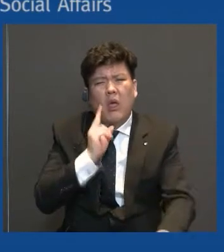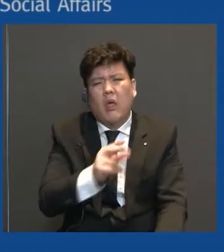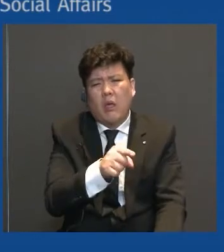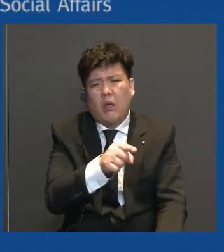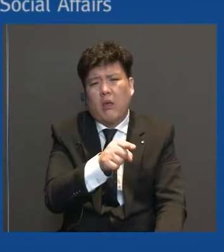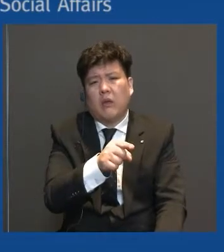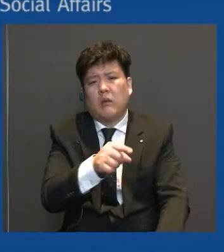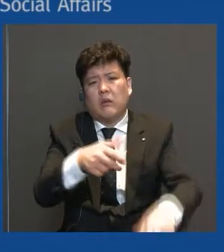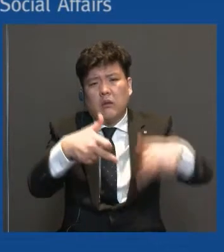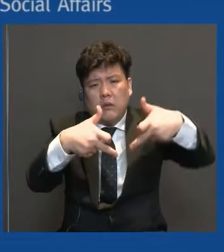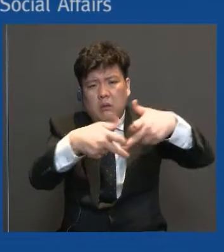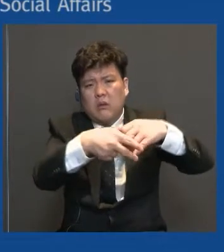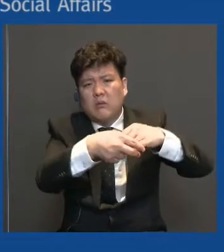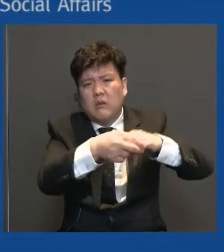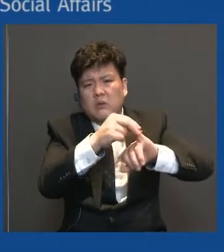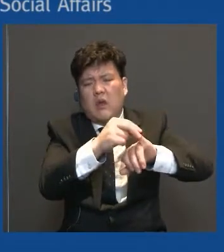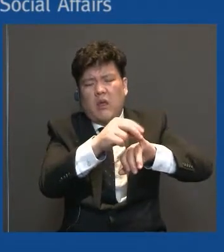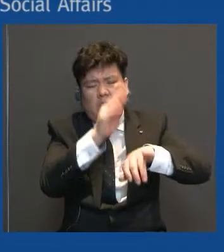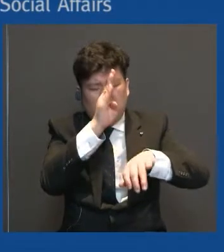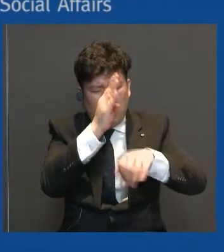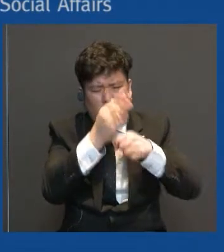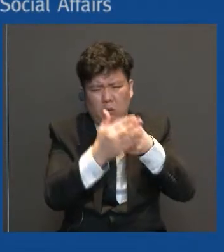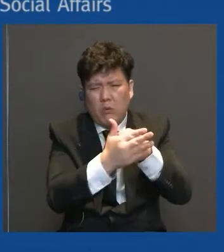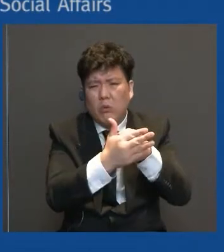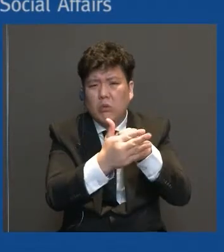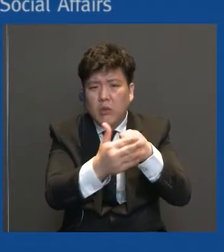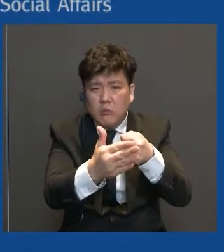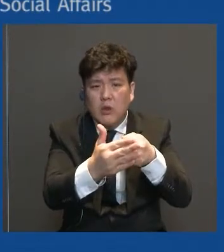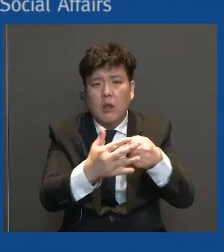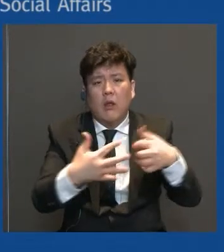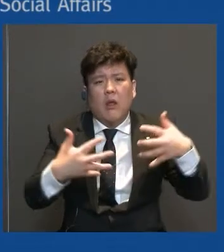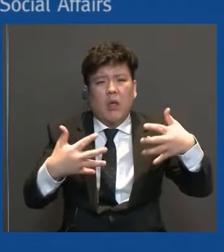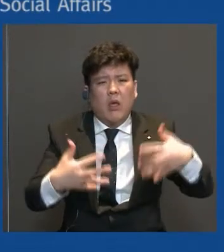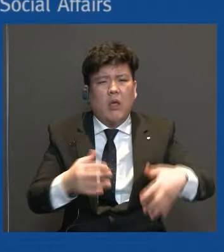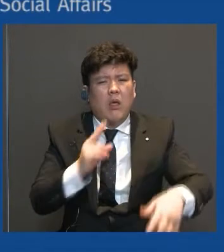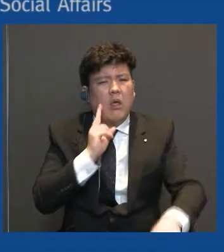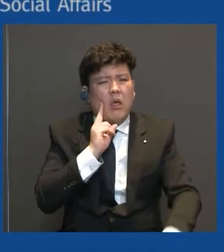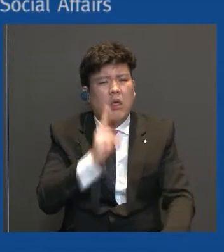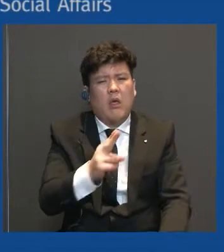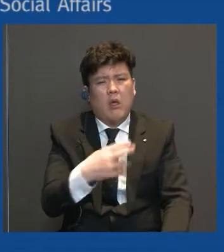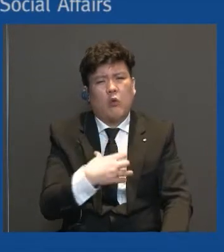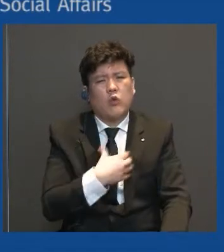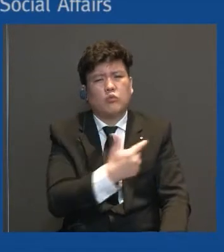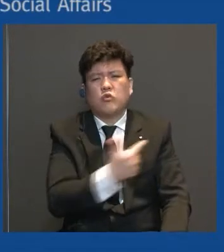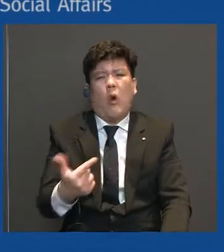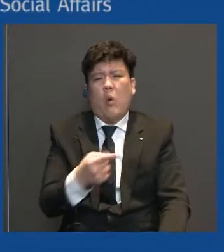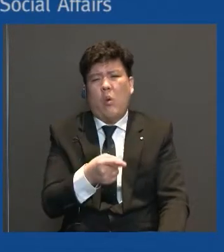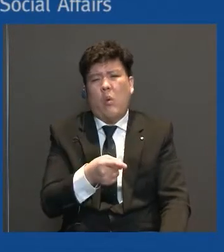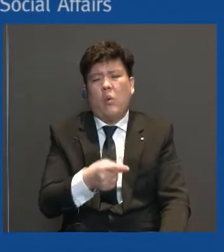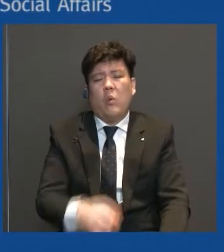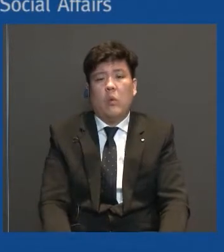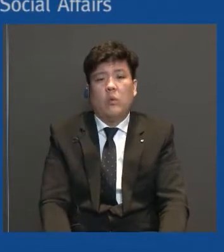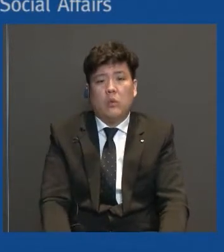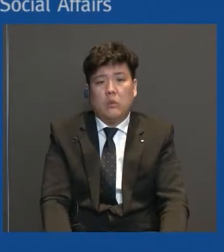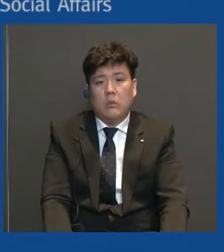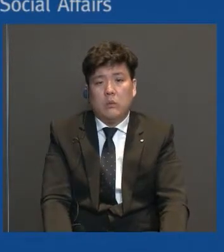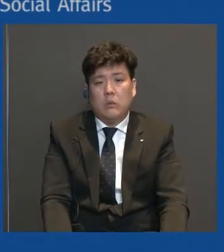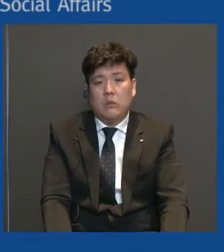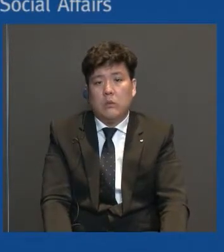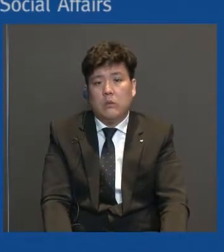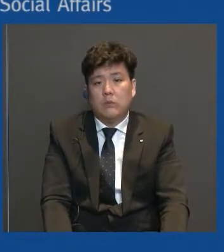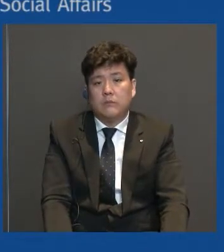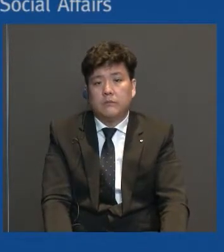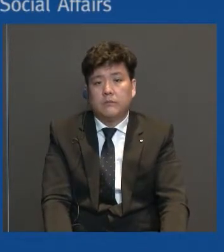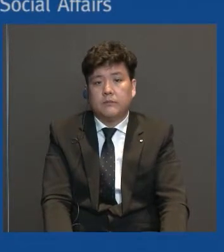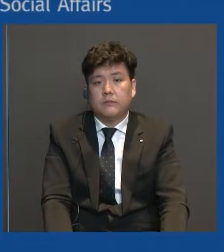conditions. Also, they live in a confined space and have inevitable contact with staff and